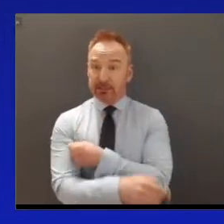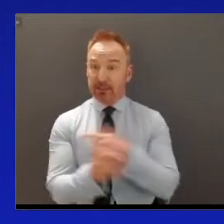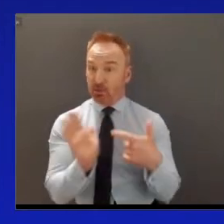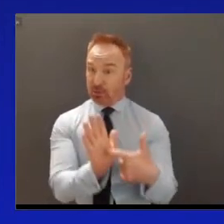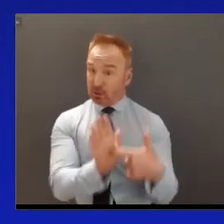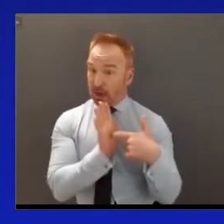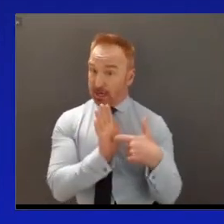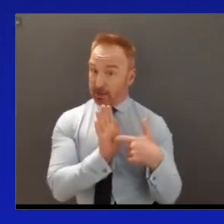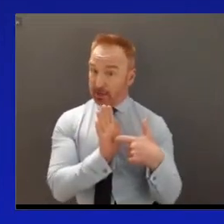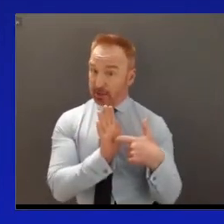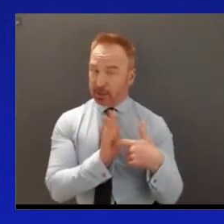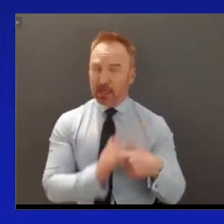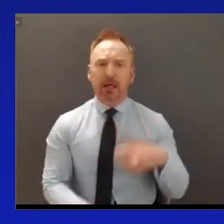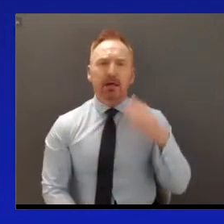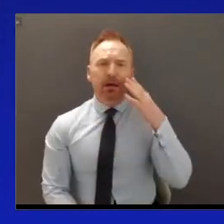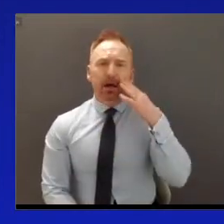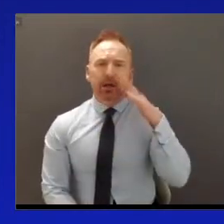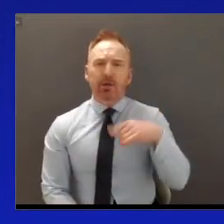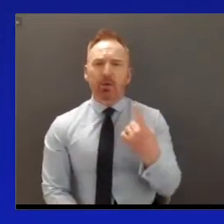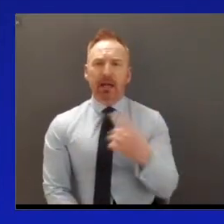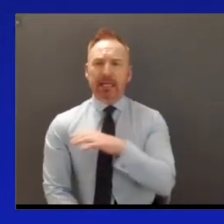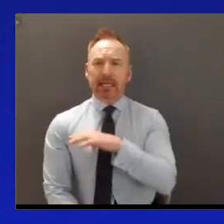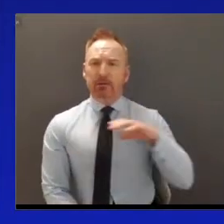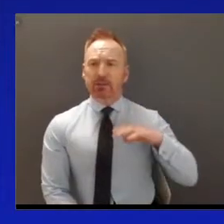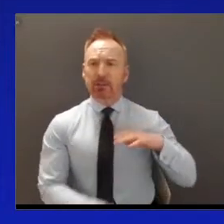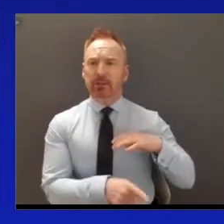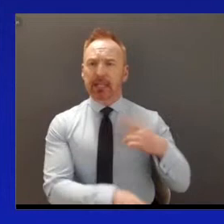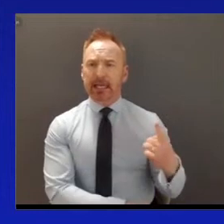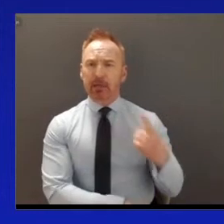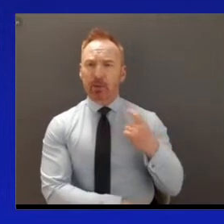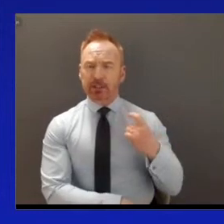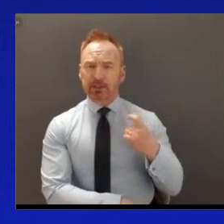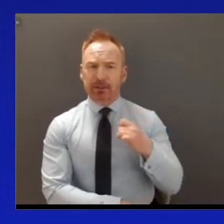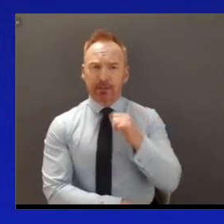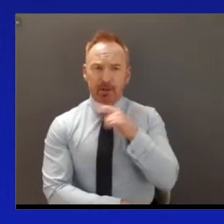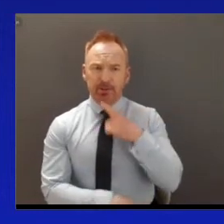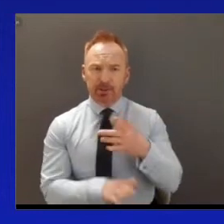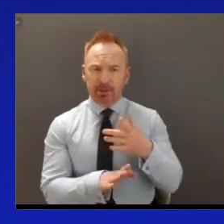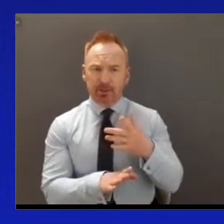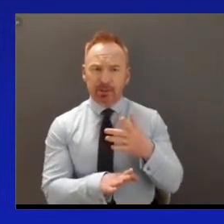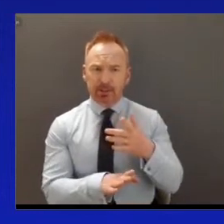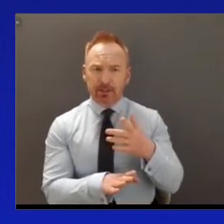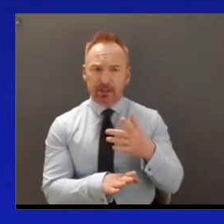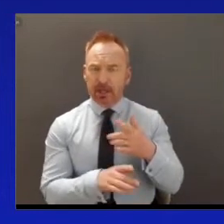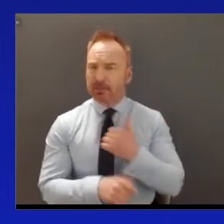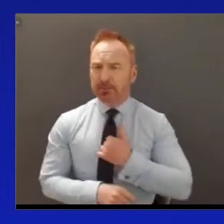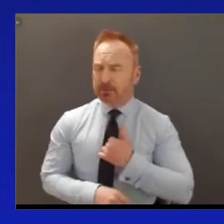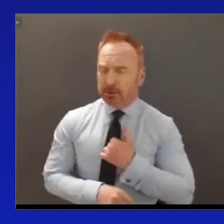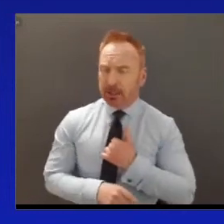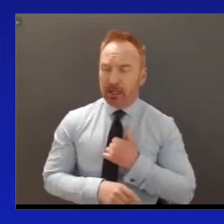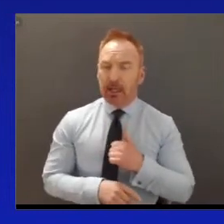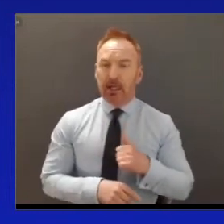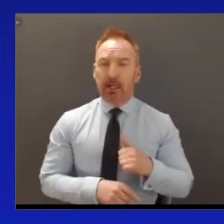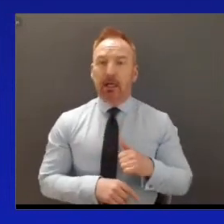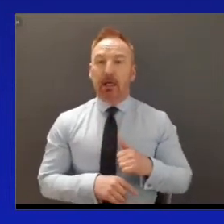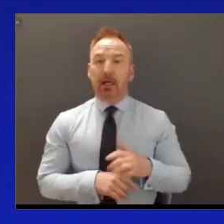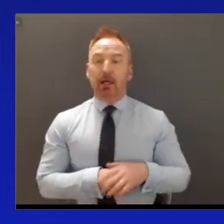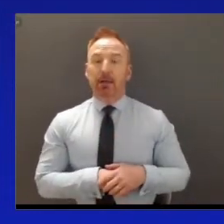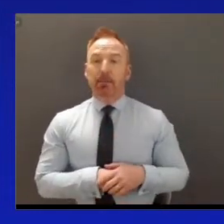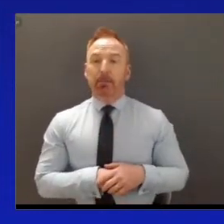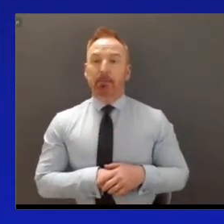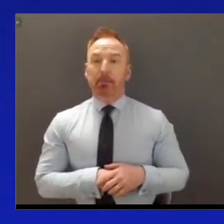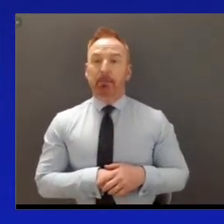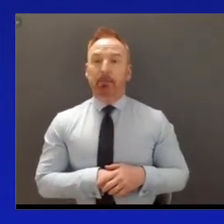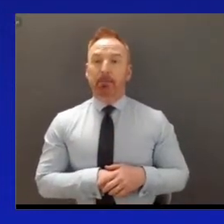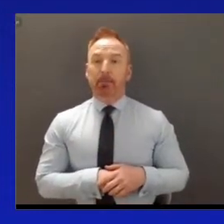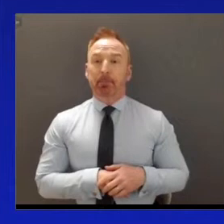Councillor Brockington asked that question. I don't think we got to it about. Okay. You can't. So I'm sorry, but. Yeah, no, we can't force anyone to